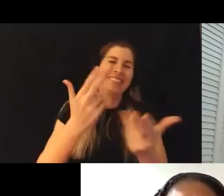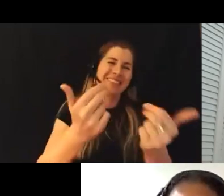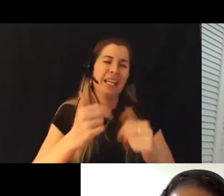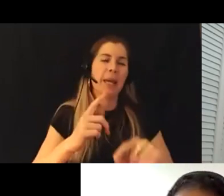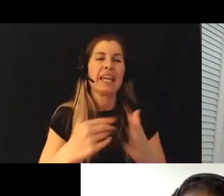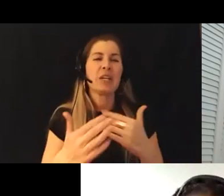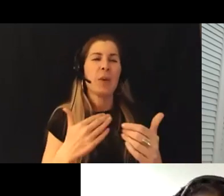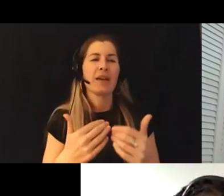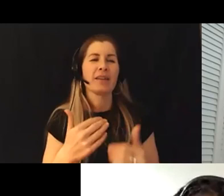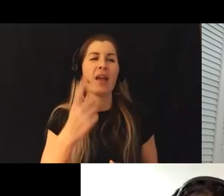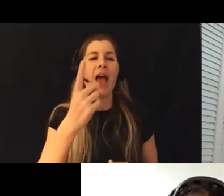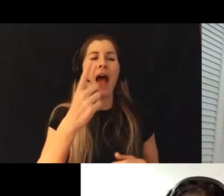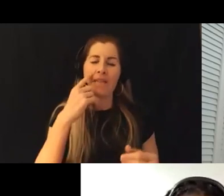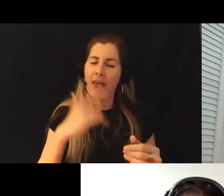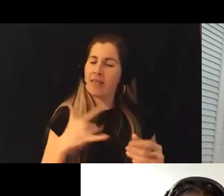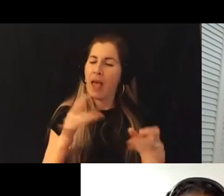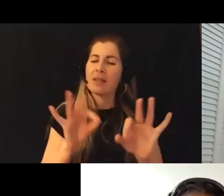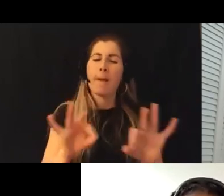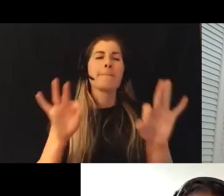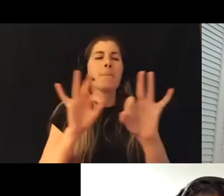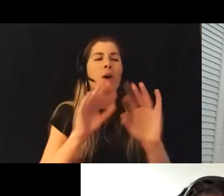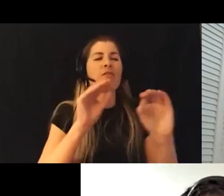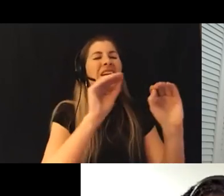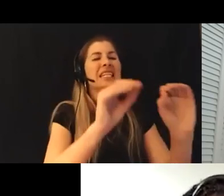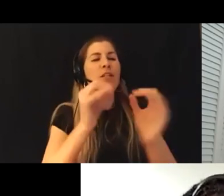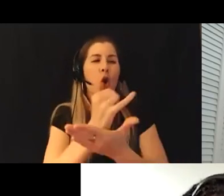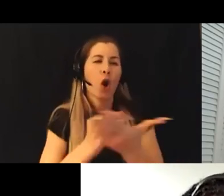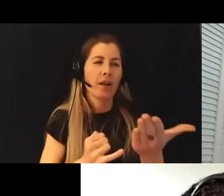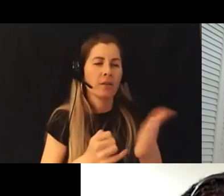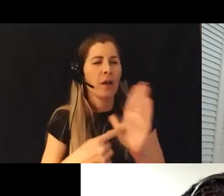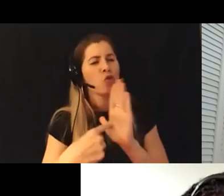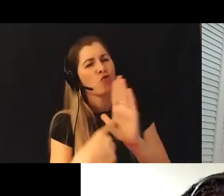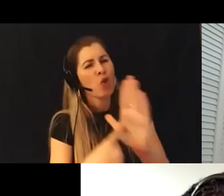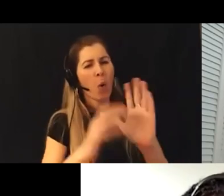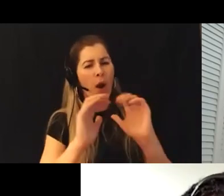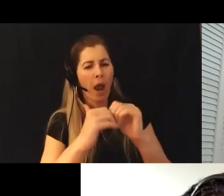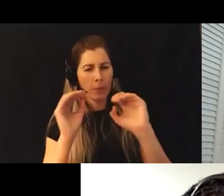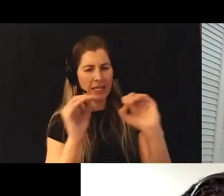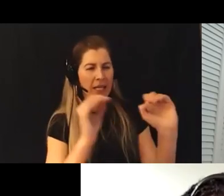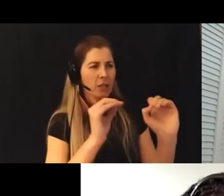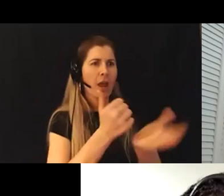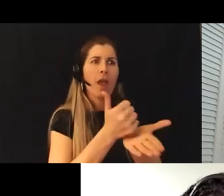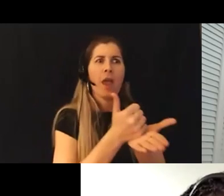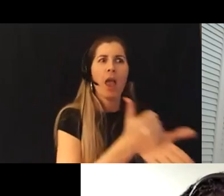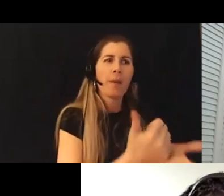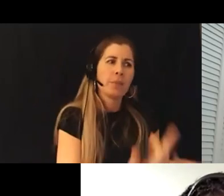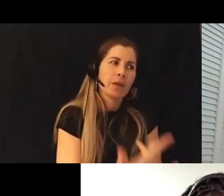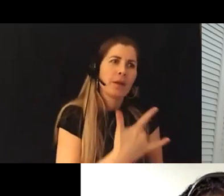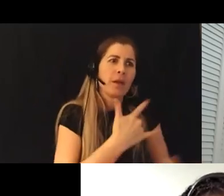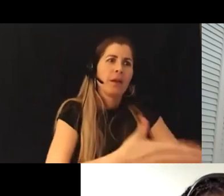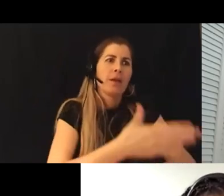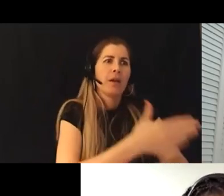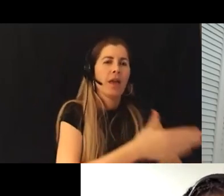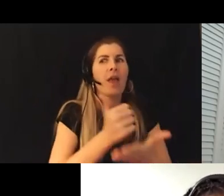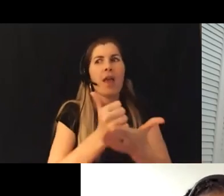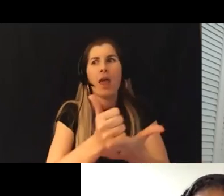key piece of teaching artistry is we want to elevate, we want to show the pedagogical impact in addition to the socioeconomic impacts and all of